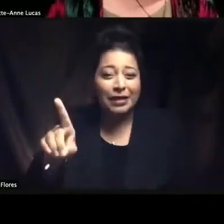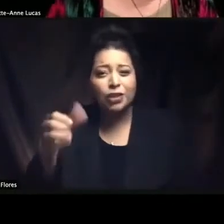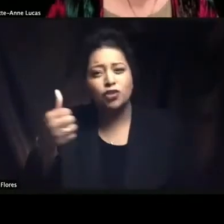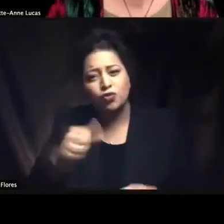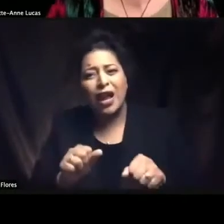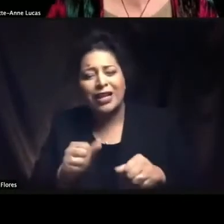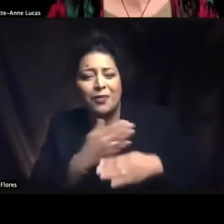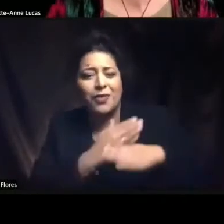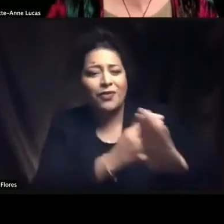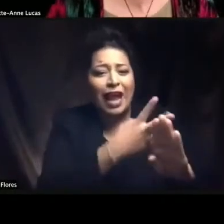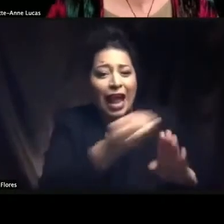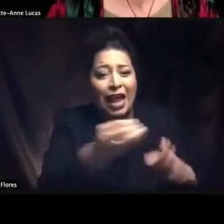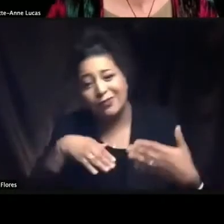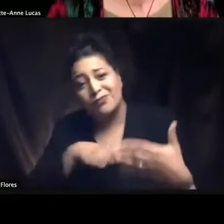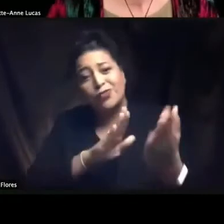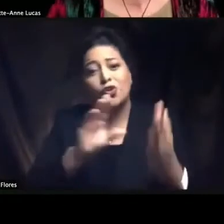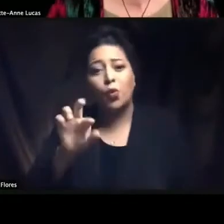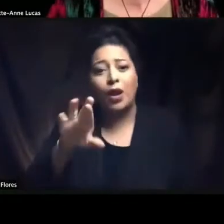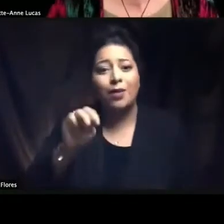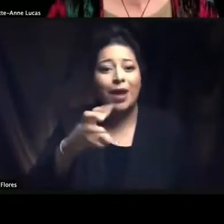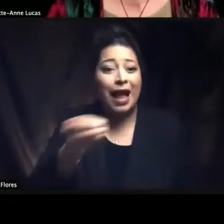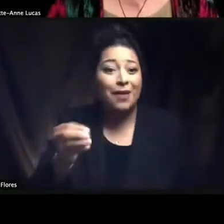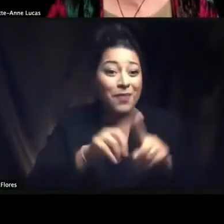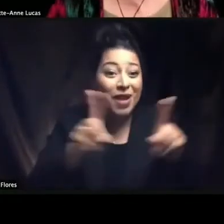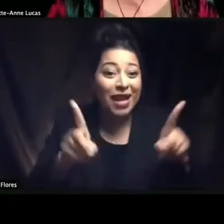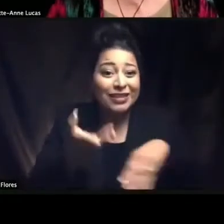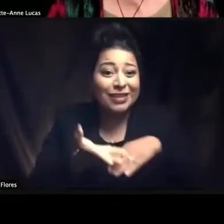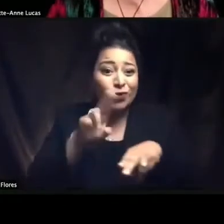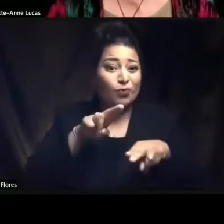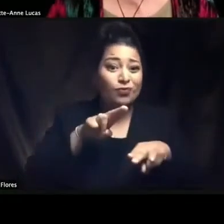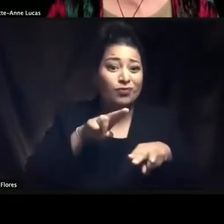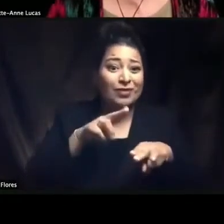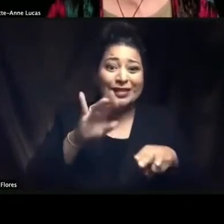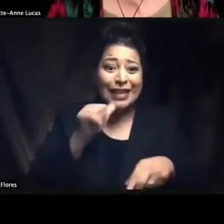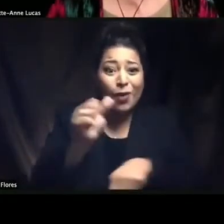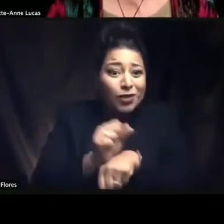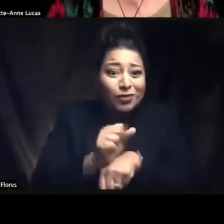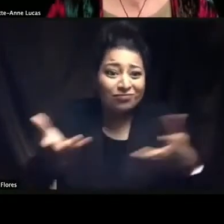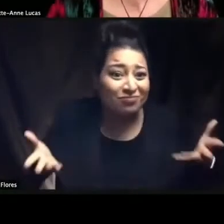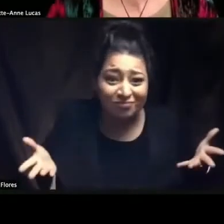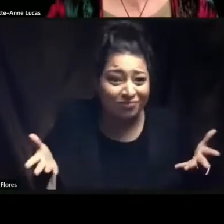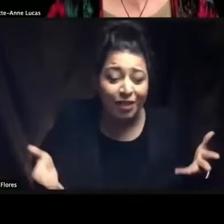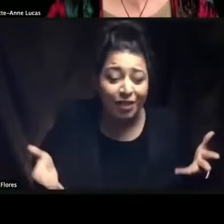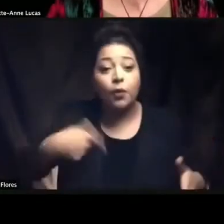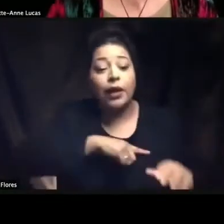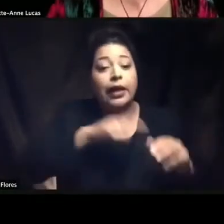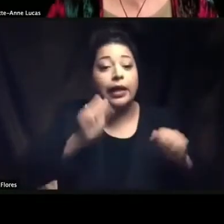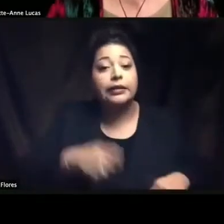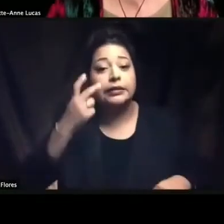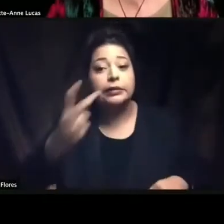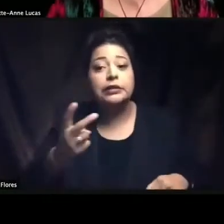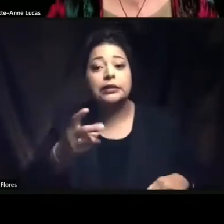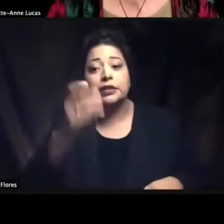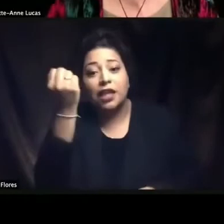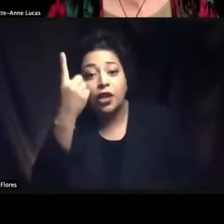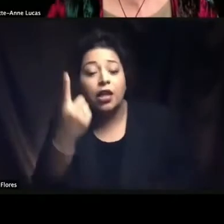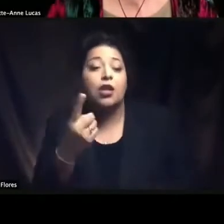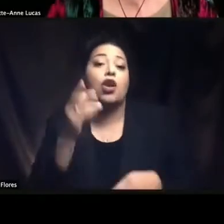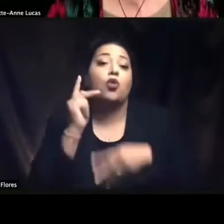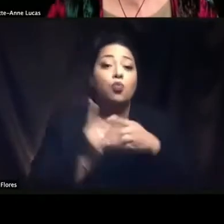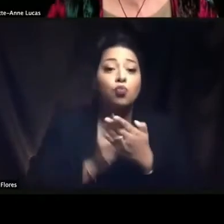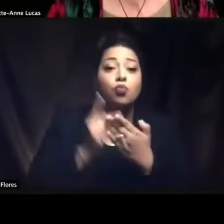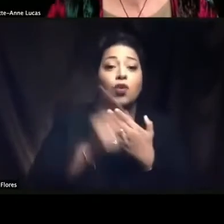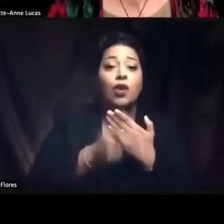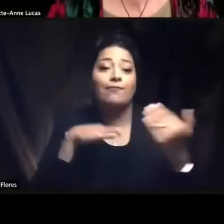address crime, but there's been an increase, so that is obviously not working. And from there, we will see the development of a comprehensive data-focused plan to